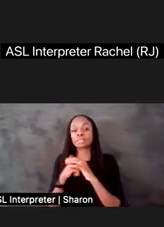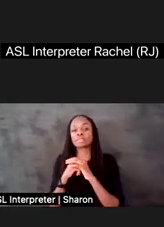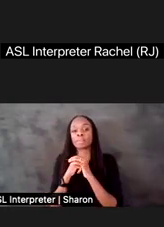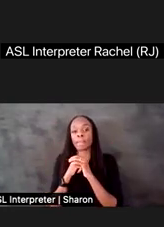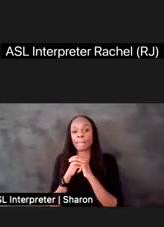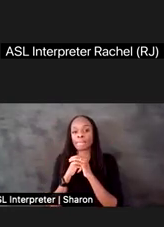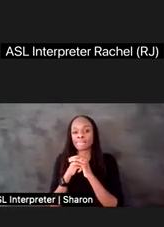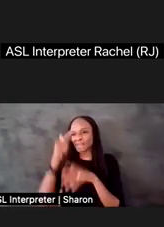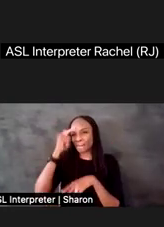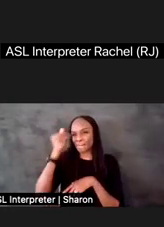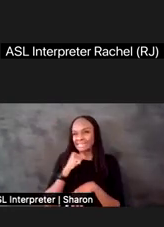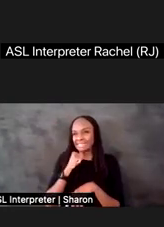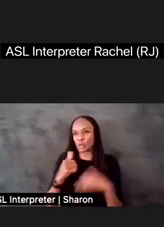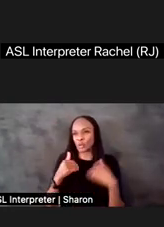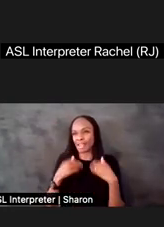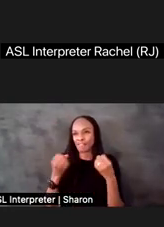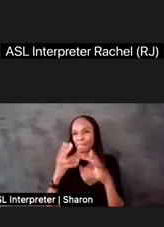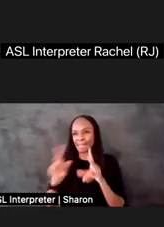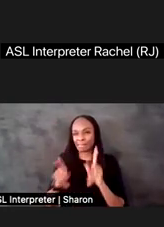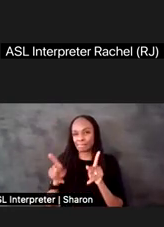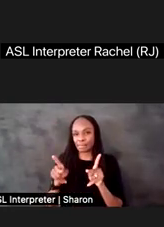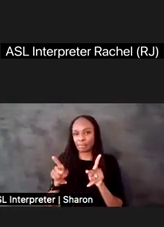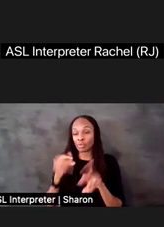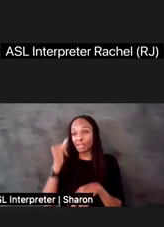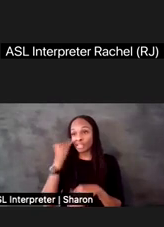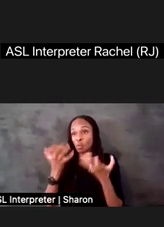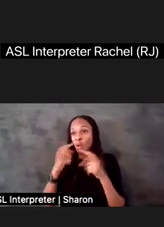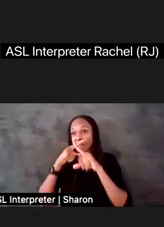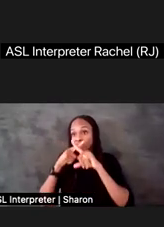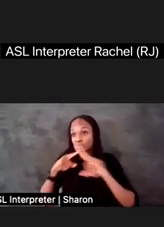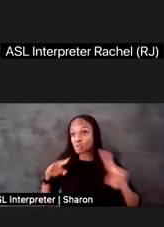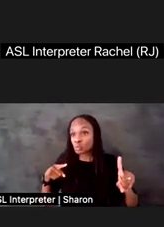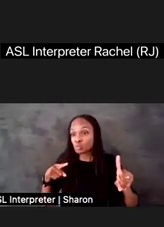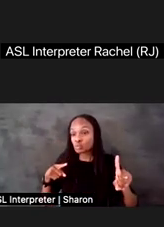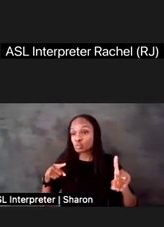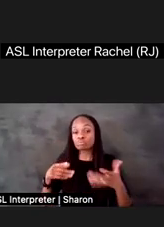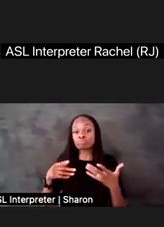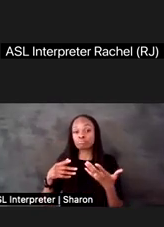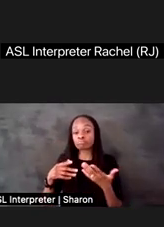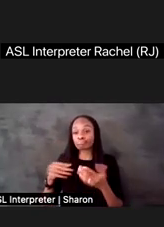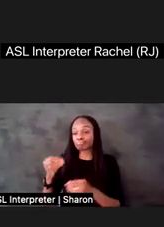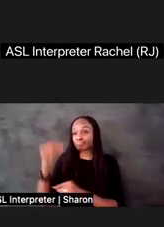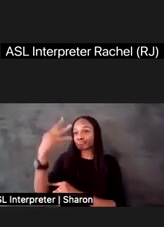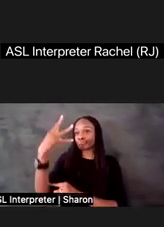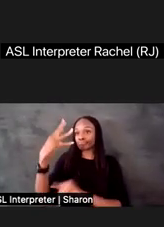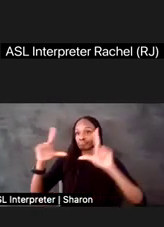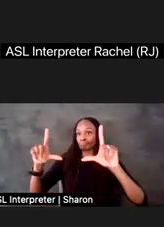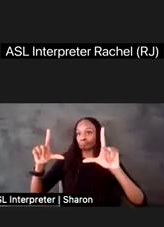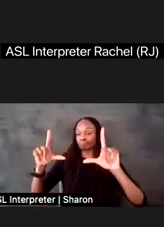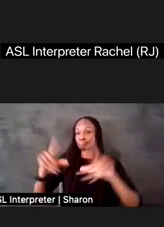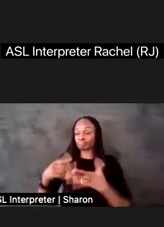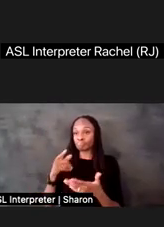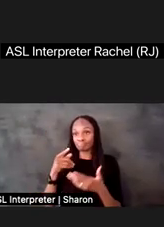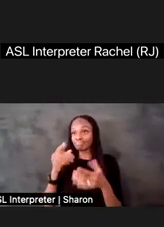since we're not getting a lot of people saying in the chat, if you'd like to come off mute and also turn your camera on, that's an option too.